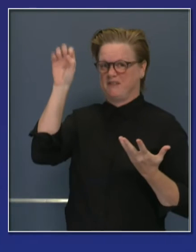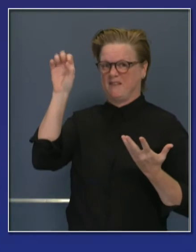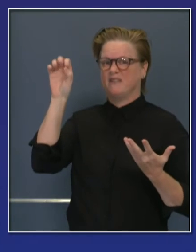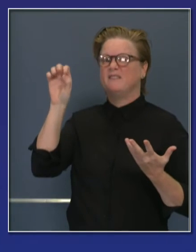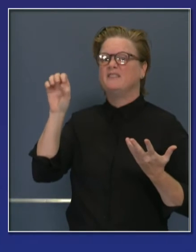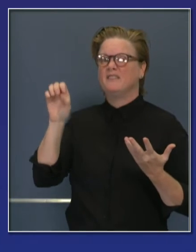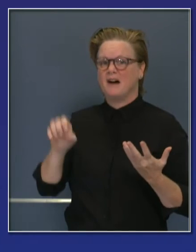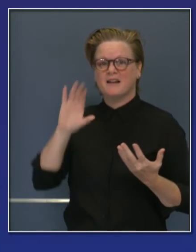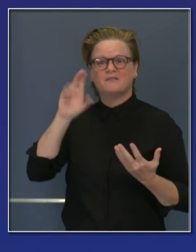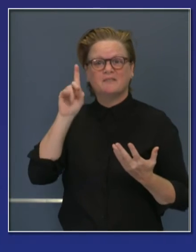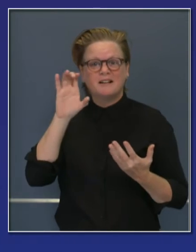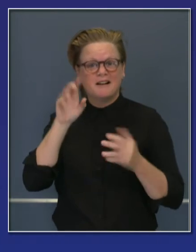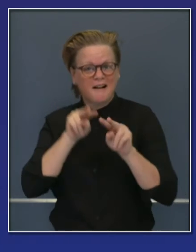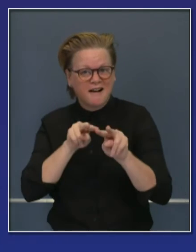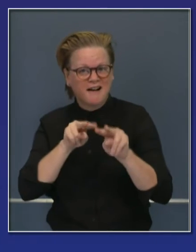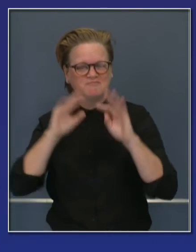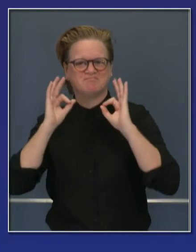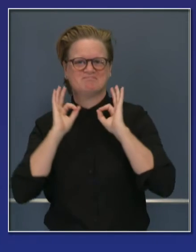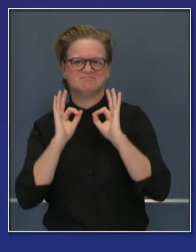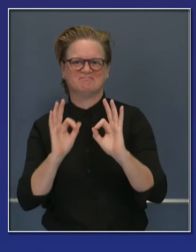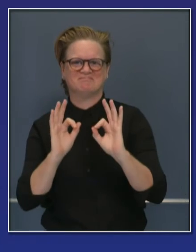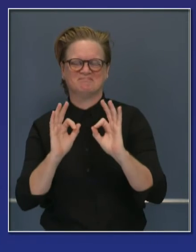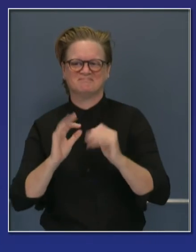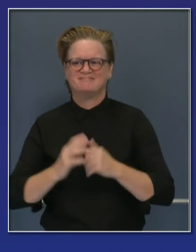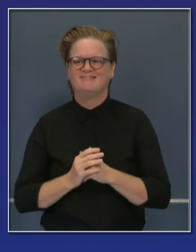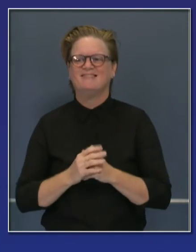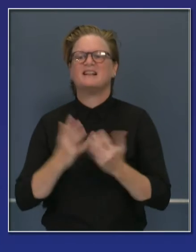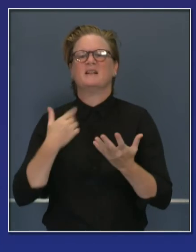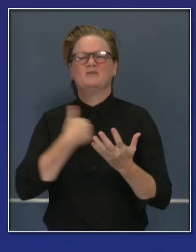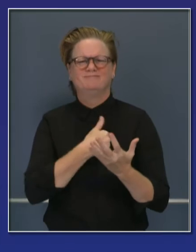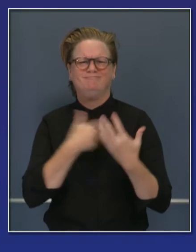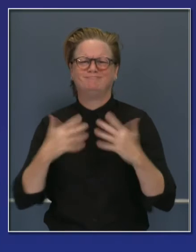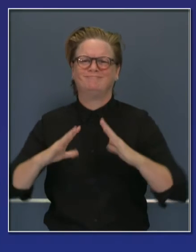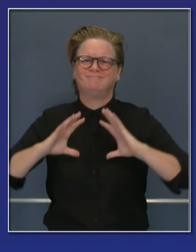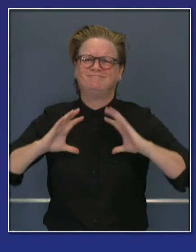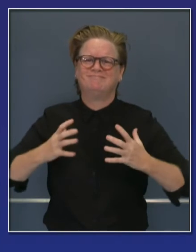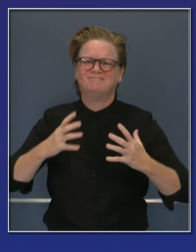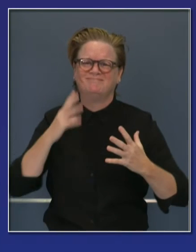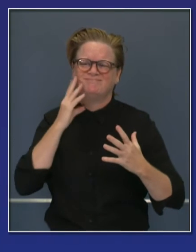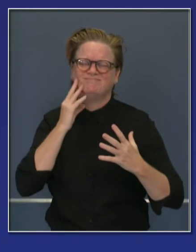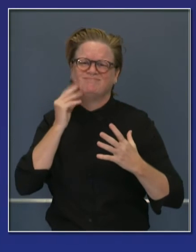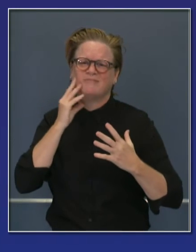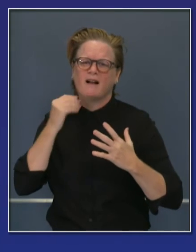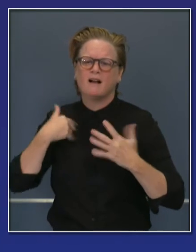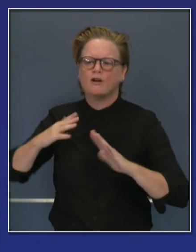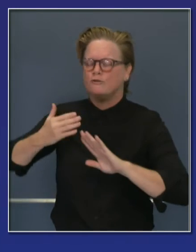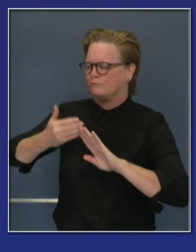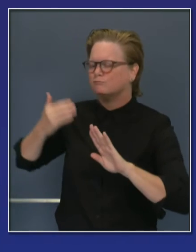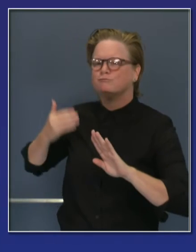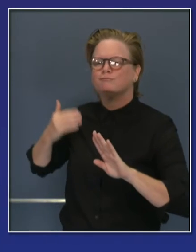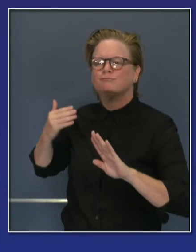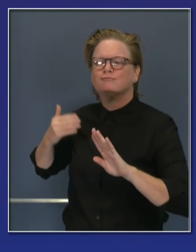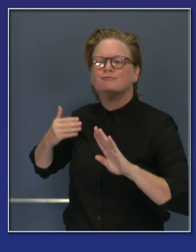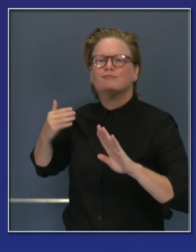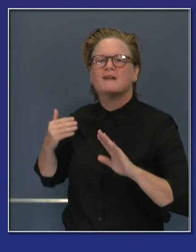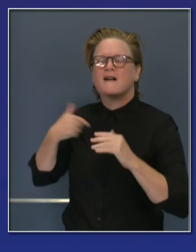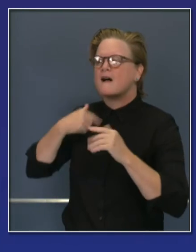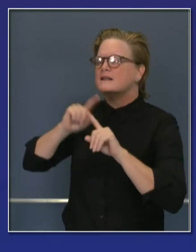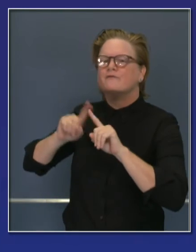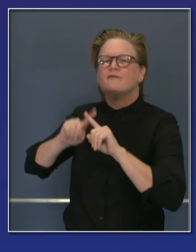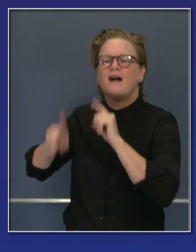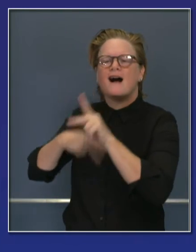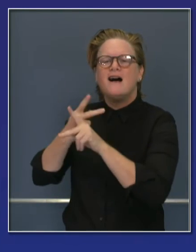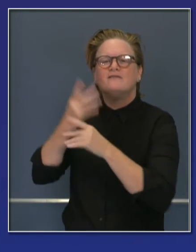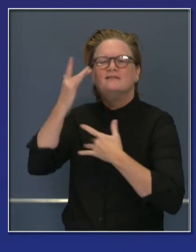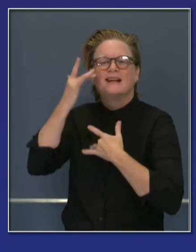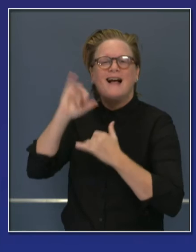vaccinate people through our annual flu vaccinations, the experience that we accrued and learned from with H1N1, hepatitis